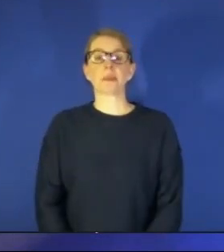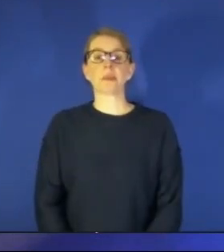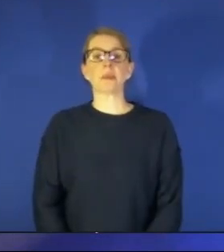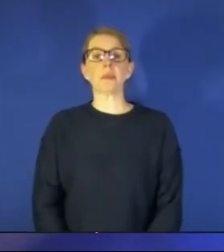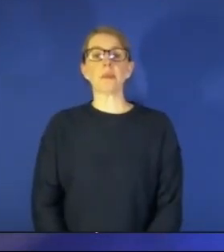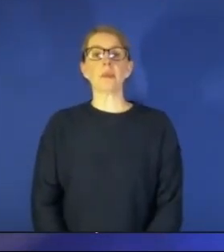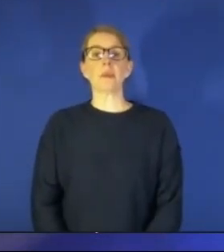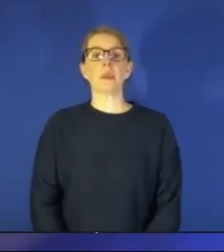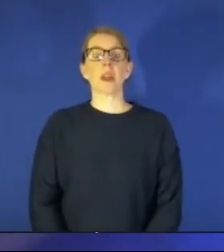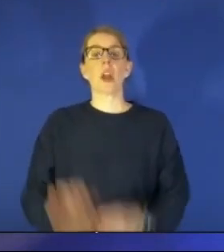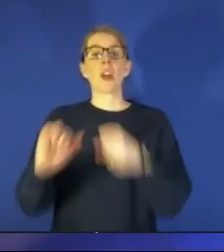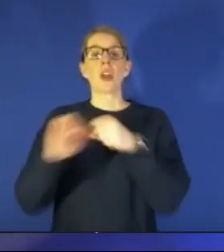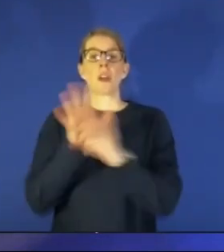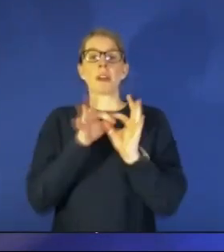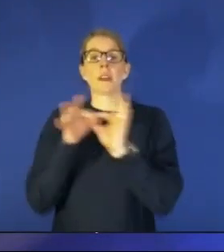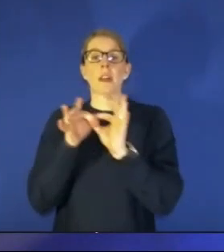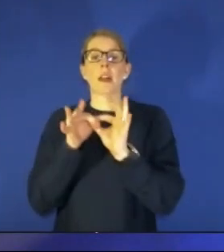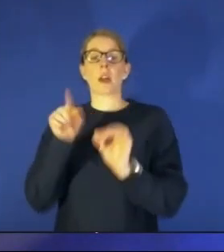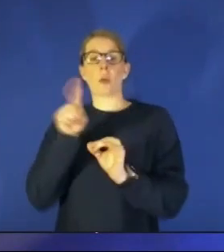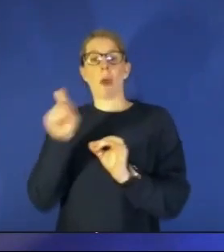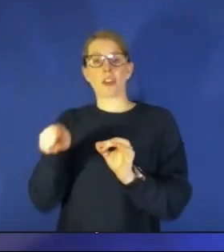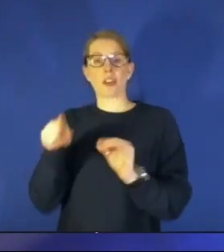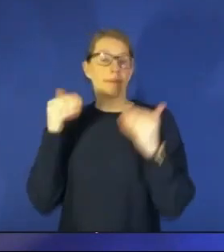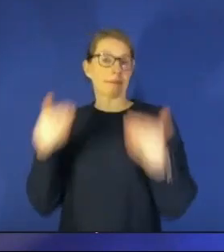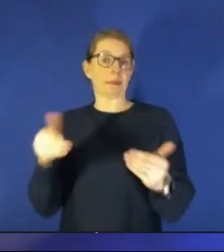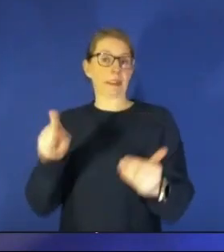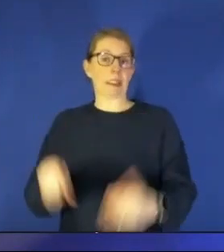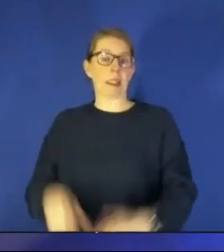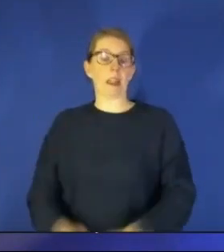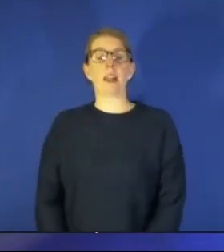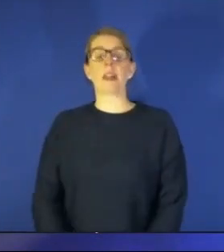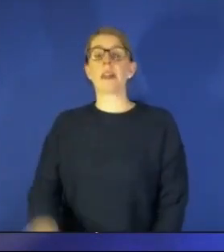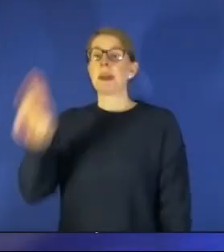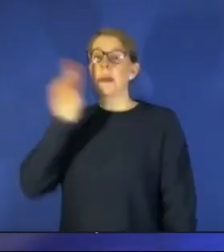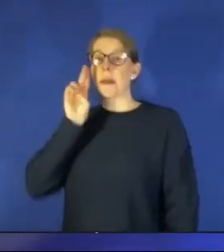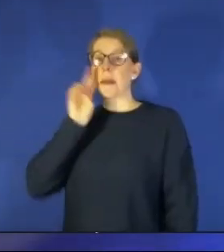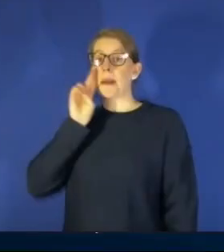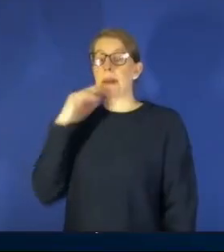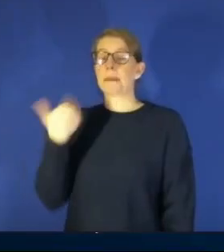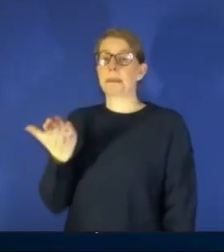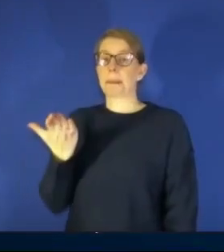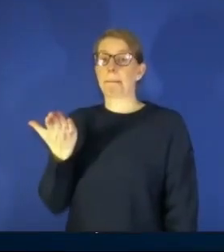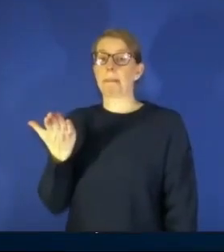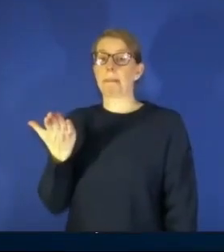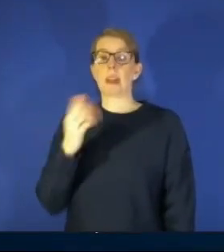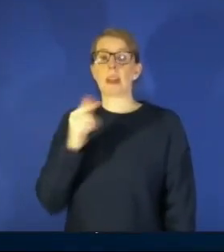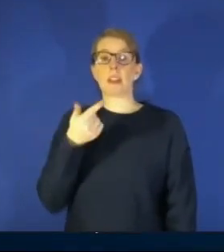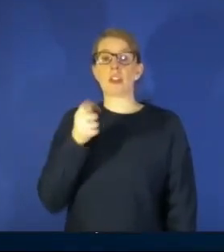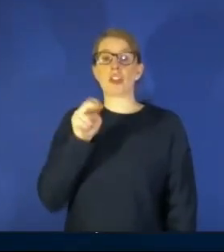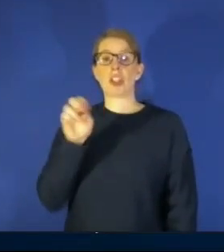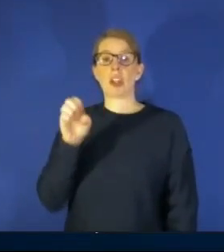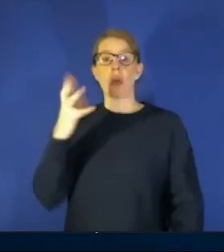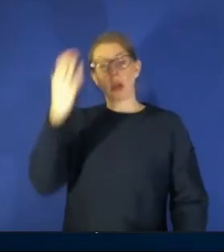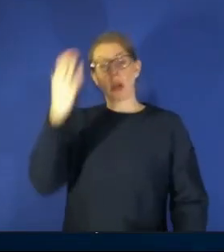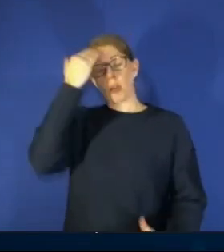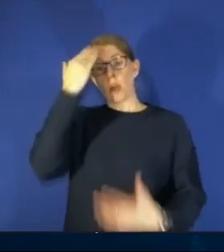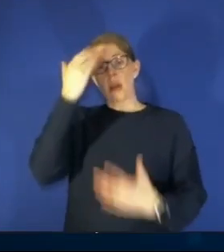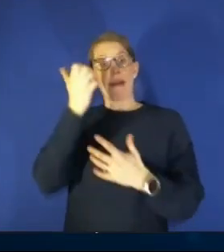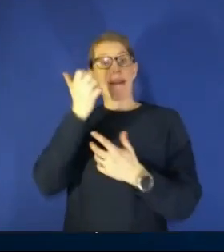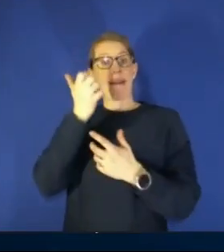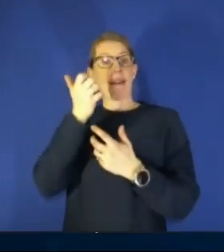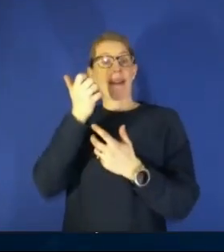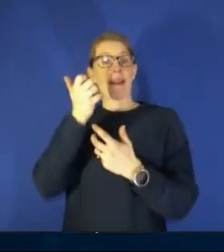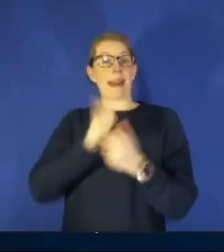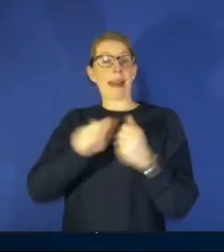COVID questions I do need to ask. Dr. Hawkinson, Jean wants to know, will there ever be a time that cloth masks will